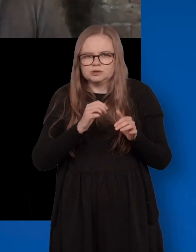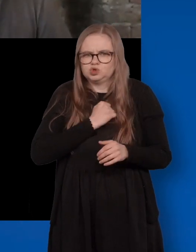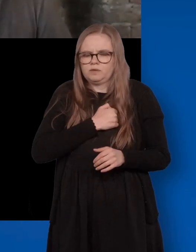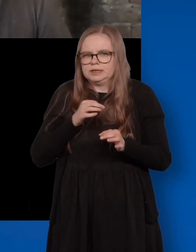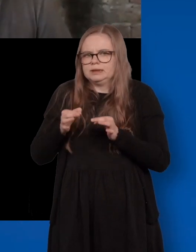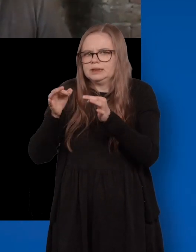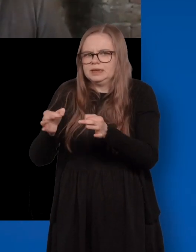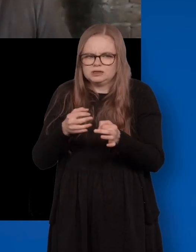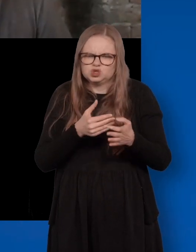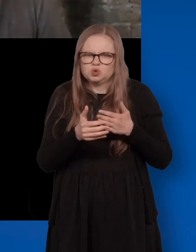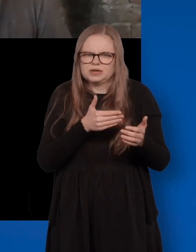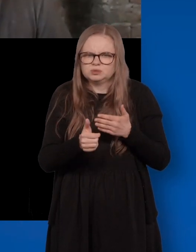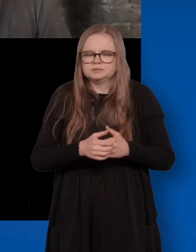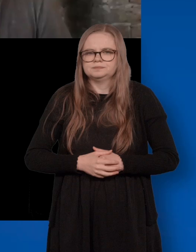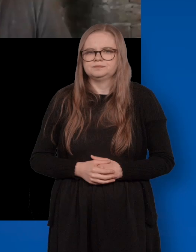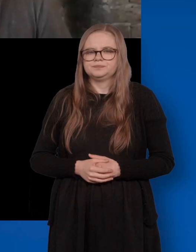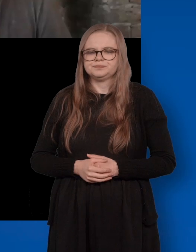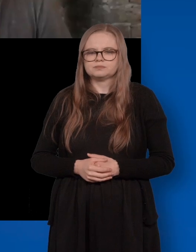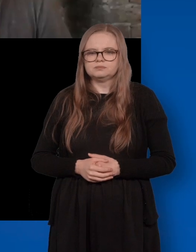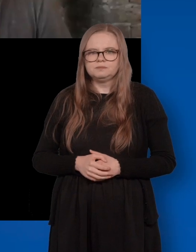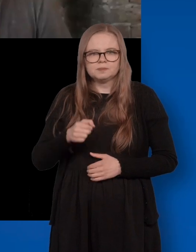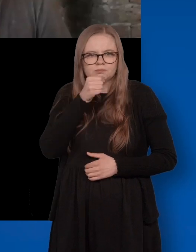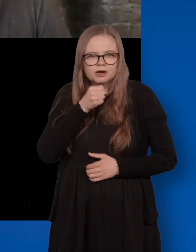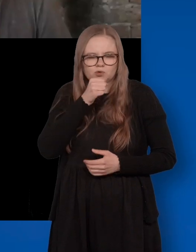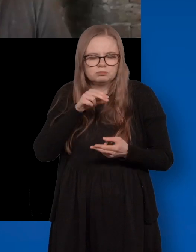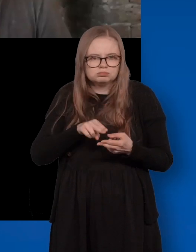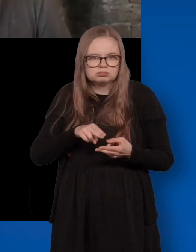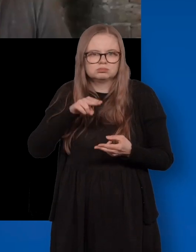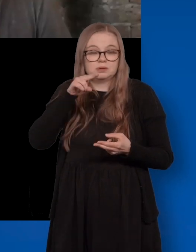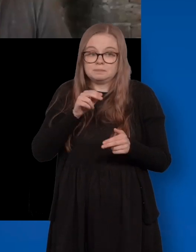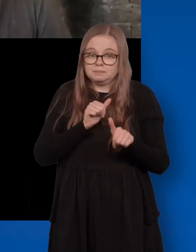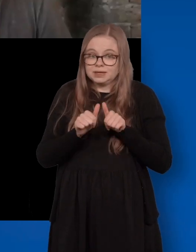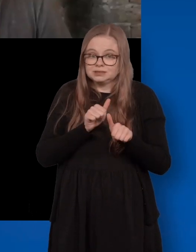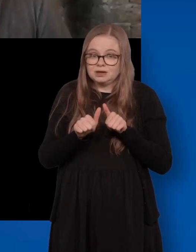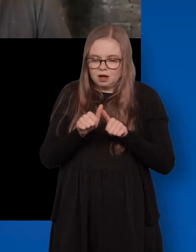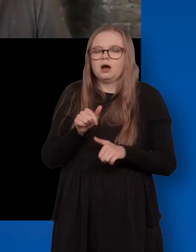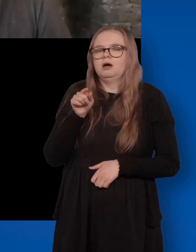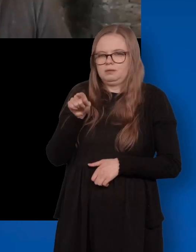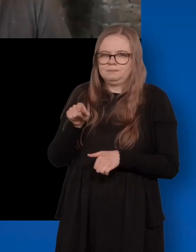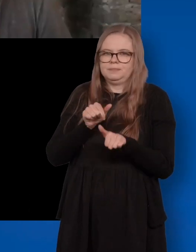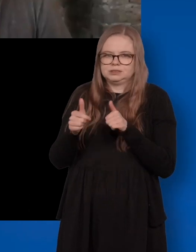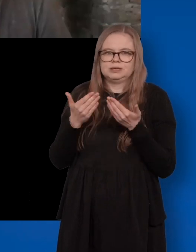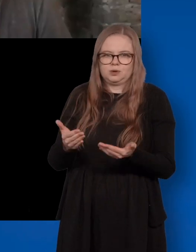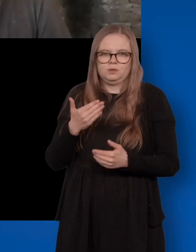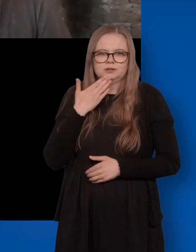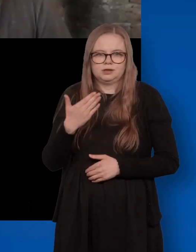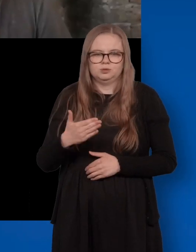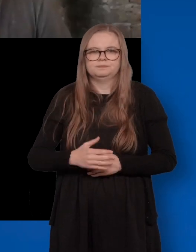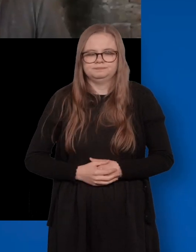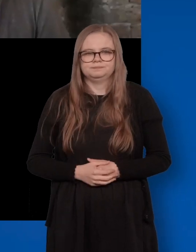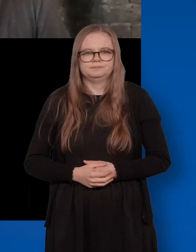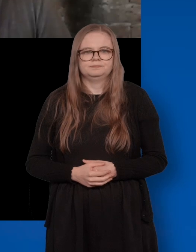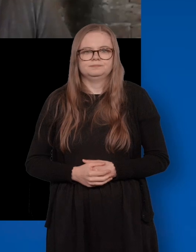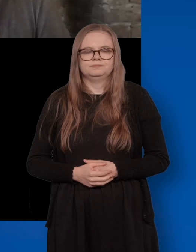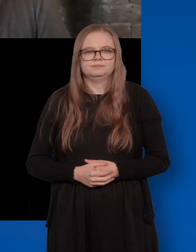to, okay, I increased my microphone. For some reason it was quite low. That's a lot better, thank you. Is that better? Okay.